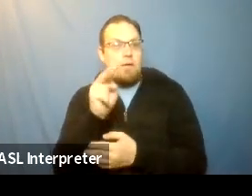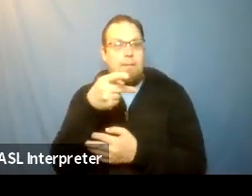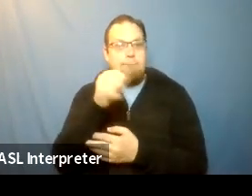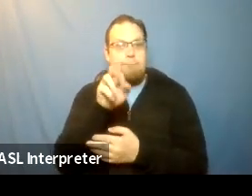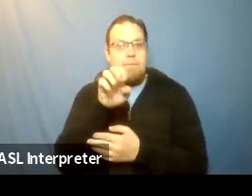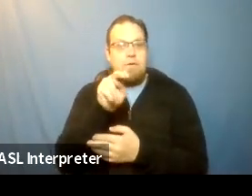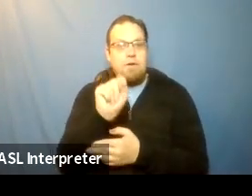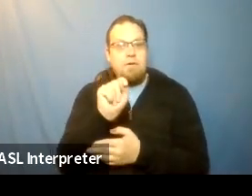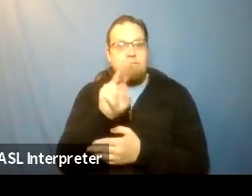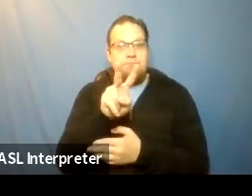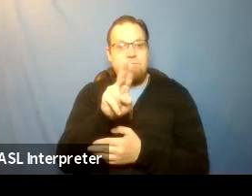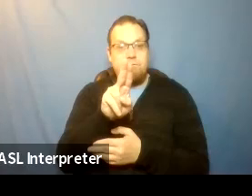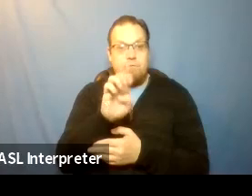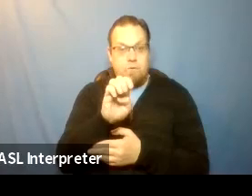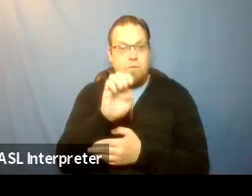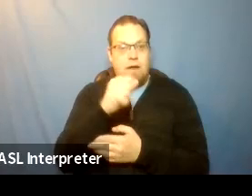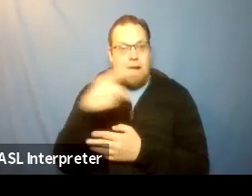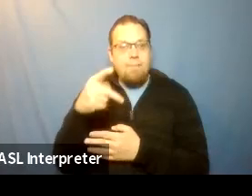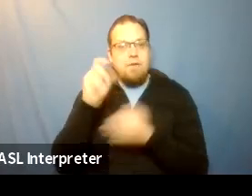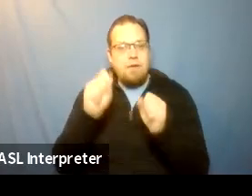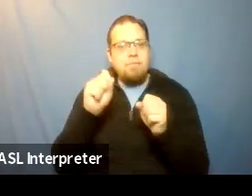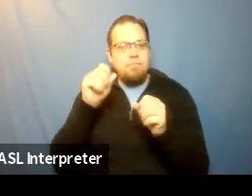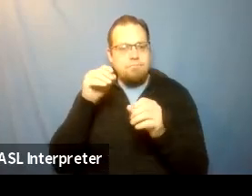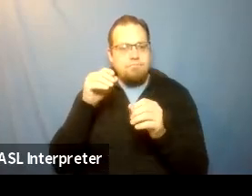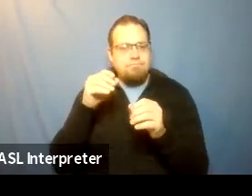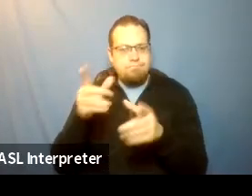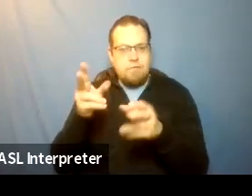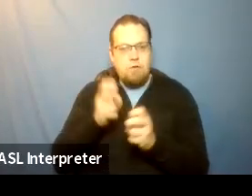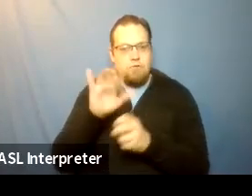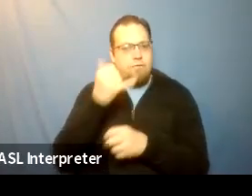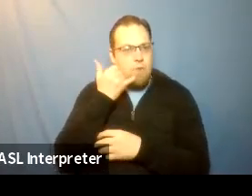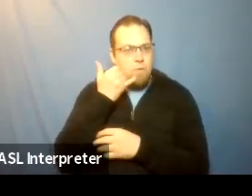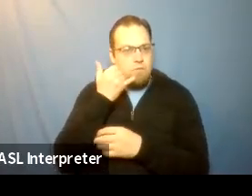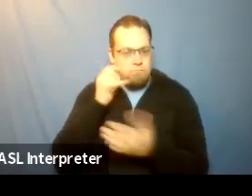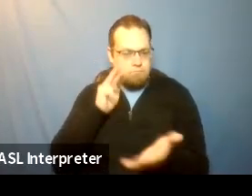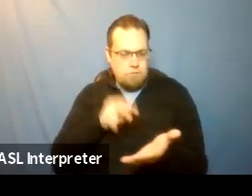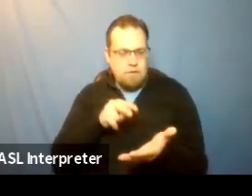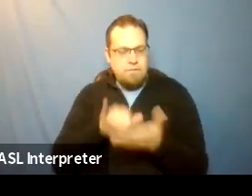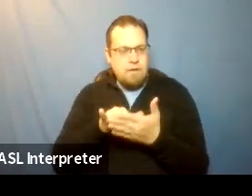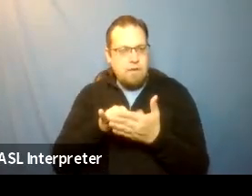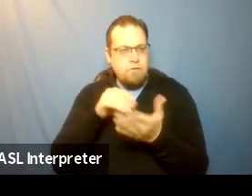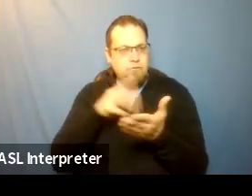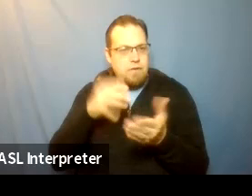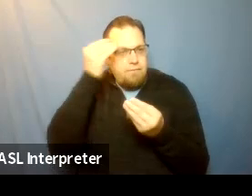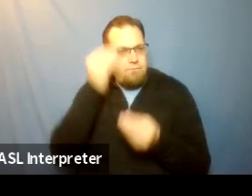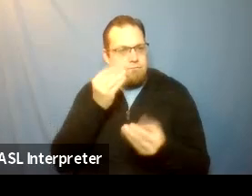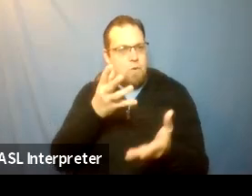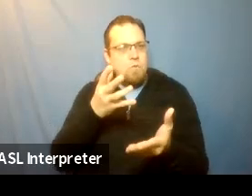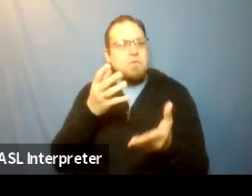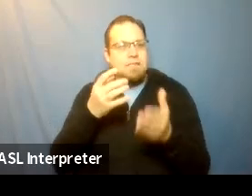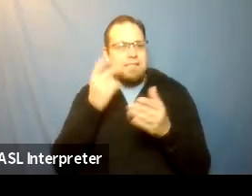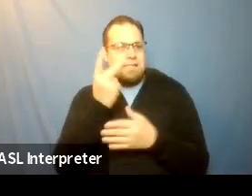You can download that, put it on your smartphone. And if you look at the student info, which is shown here on